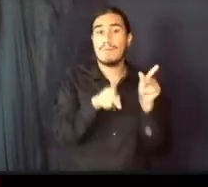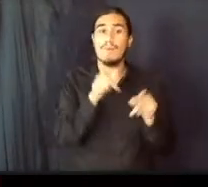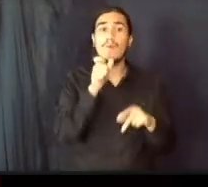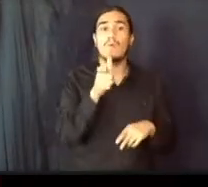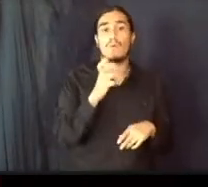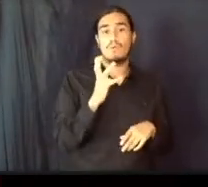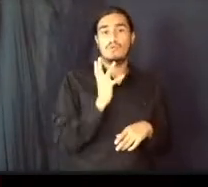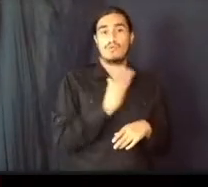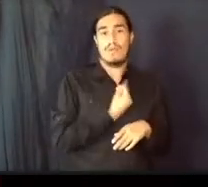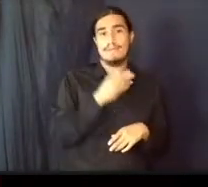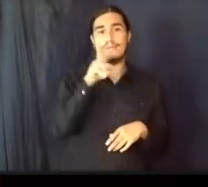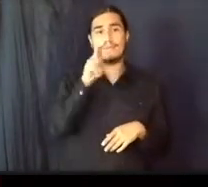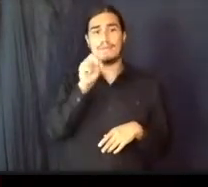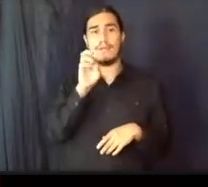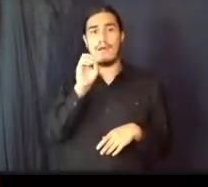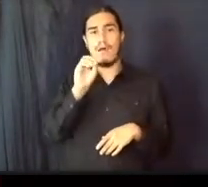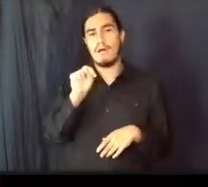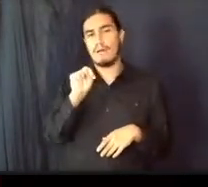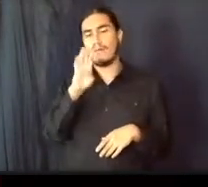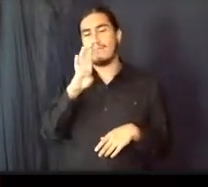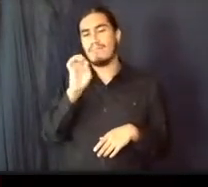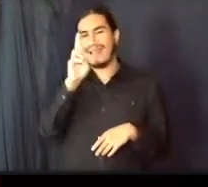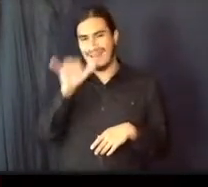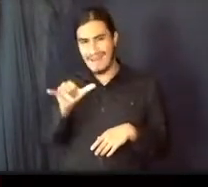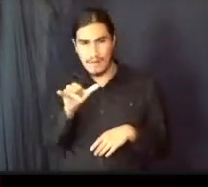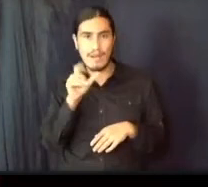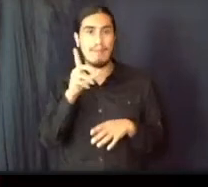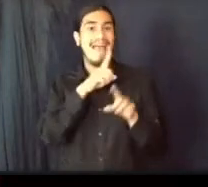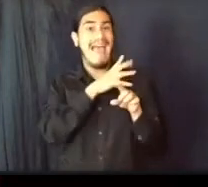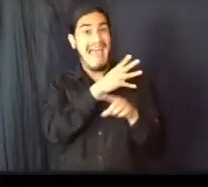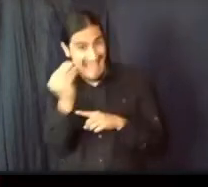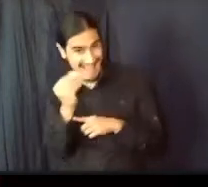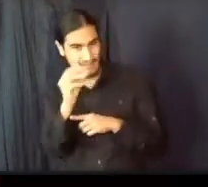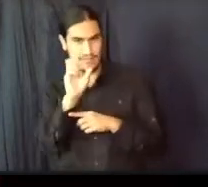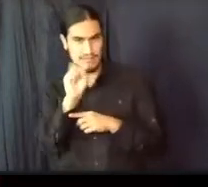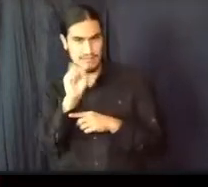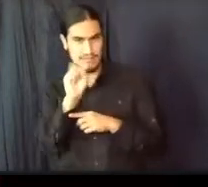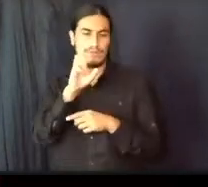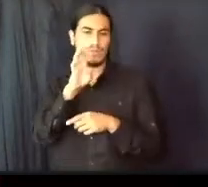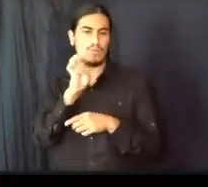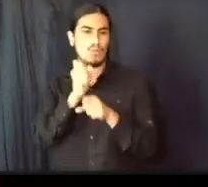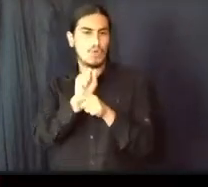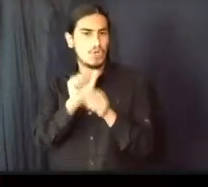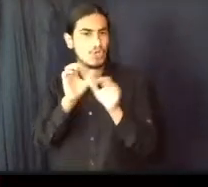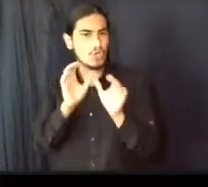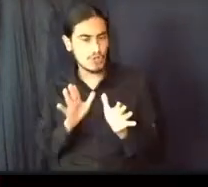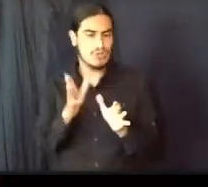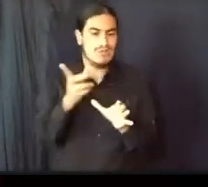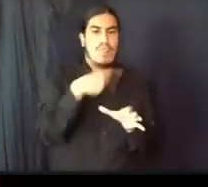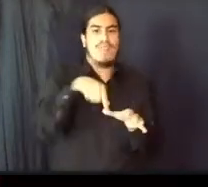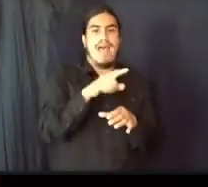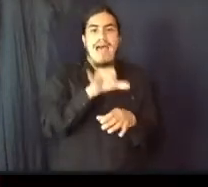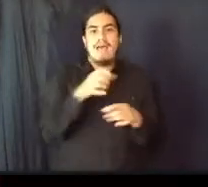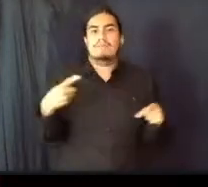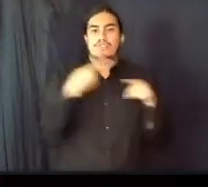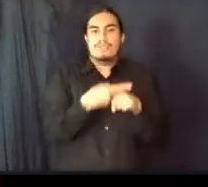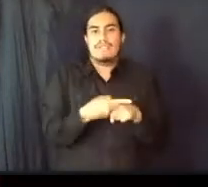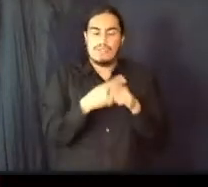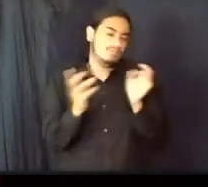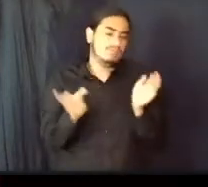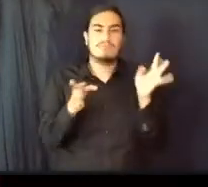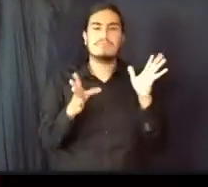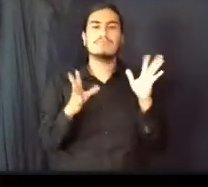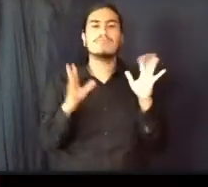particularly vulnerable to racist policing and its gendered implications. A higher frequency of controls can have severe impacts on